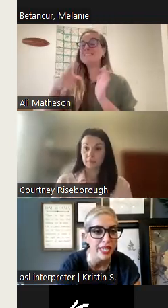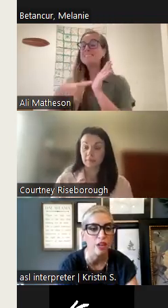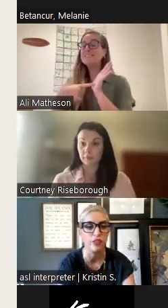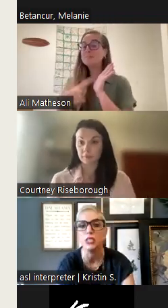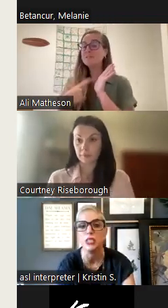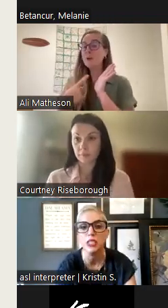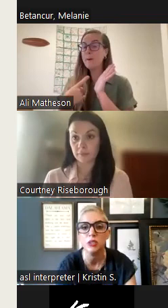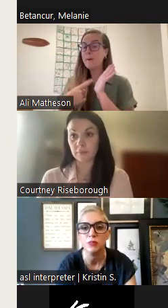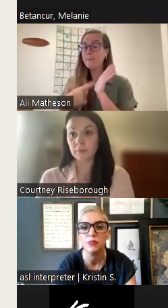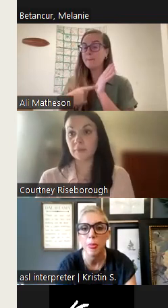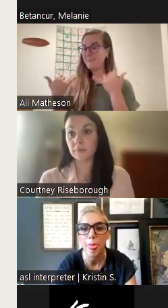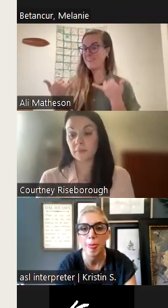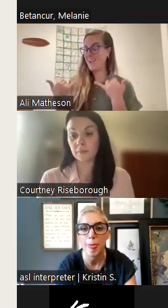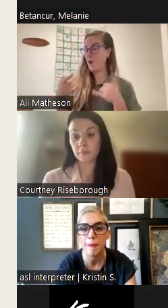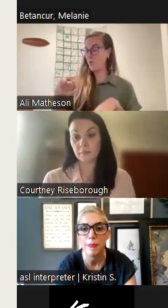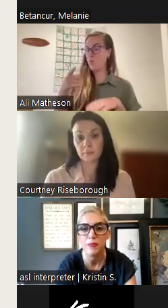to be careful.